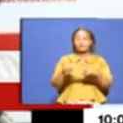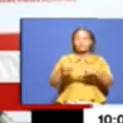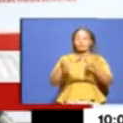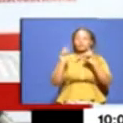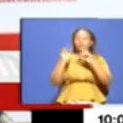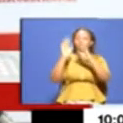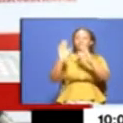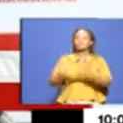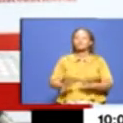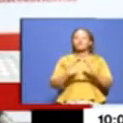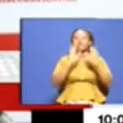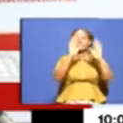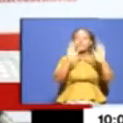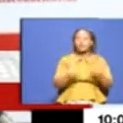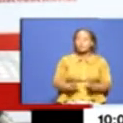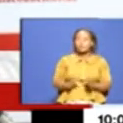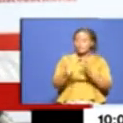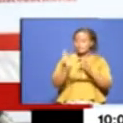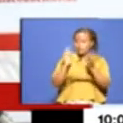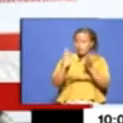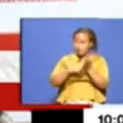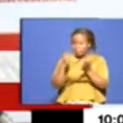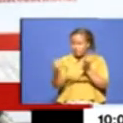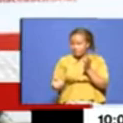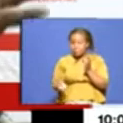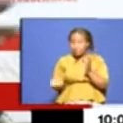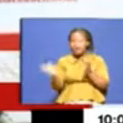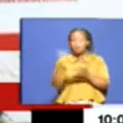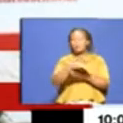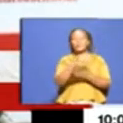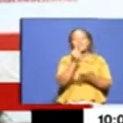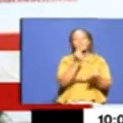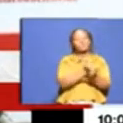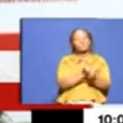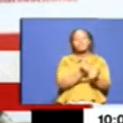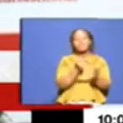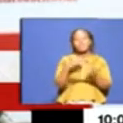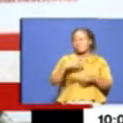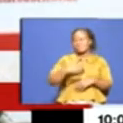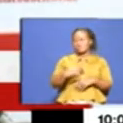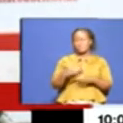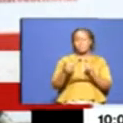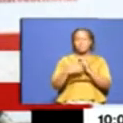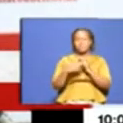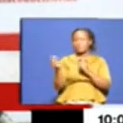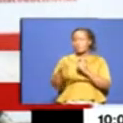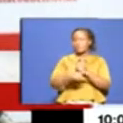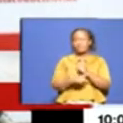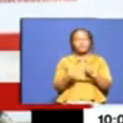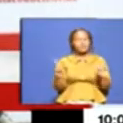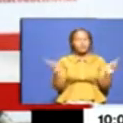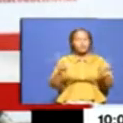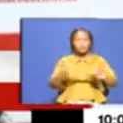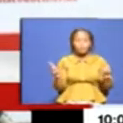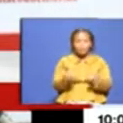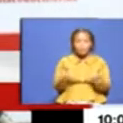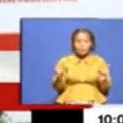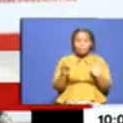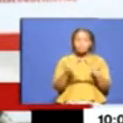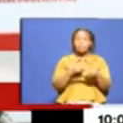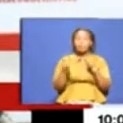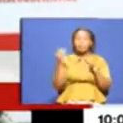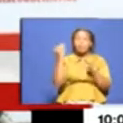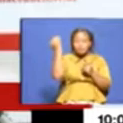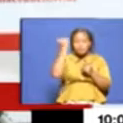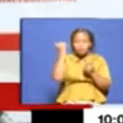they fail, they come back to the office, and that they don't have to resign 6 months too. But the Court of Appeal stayed that